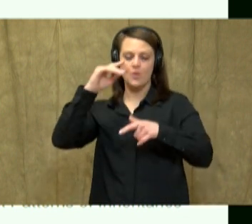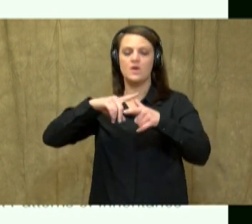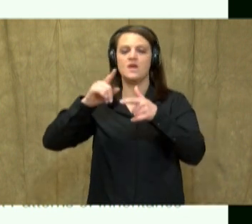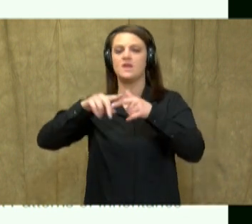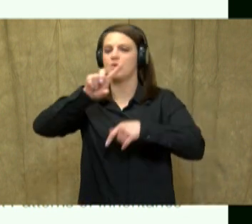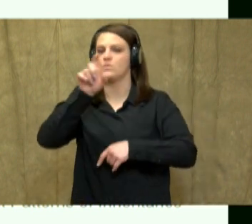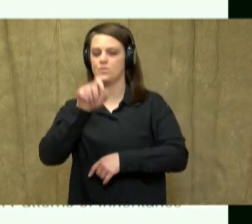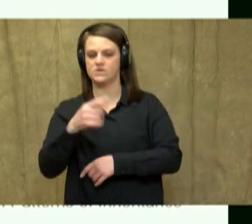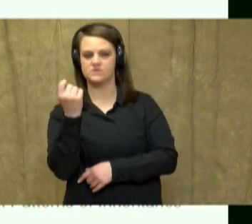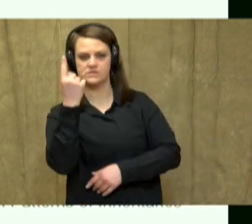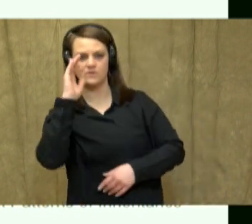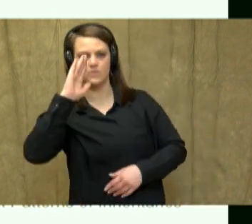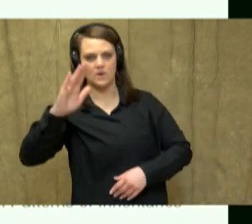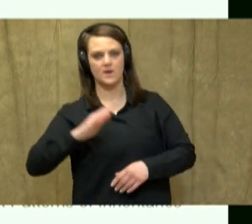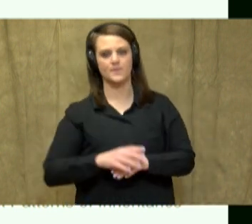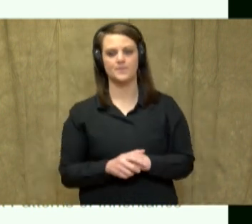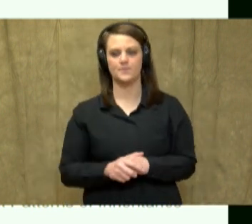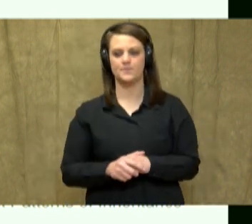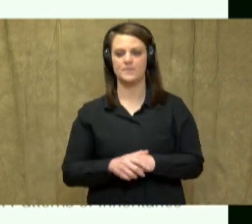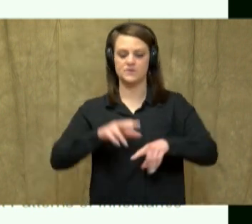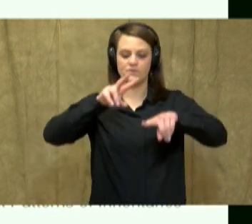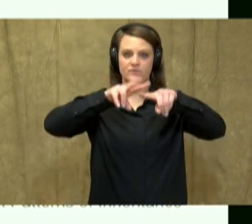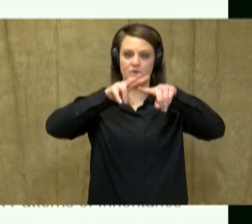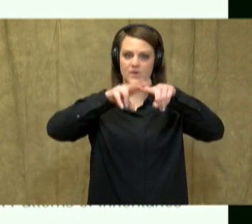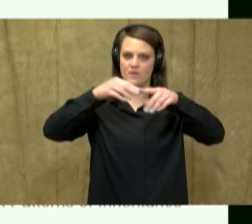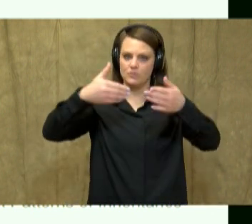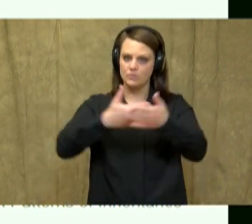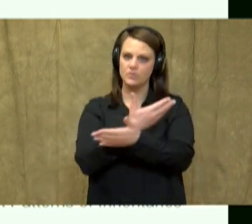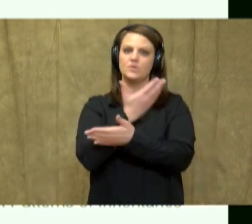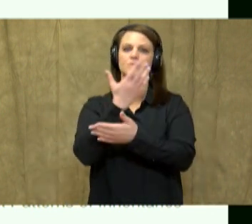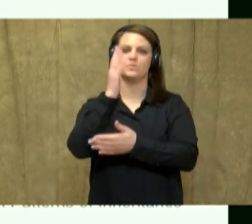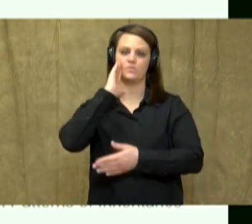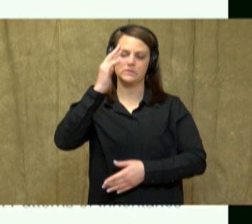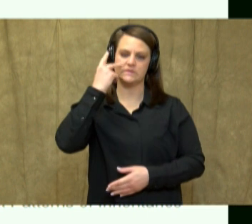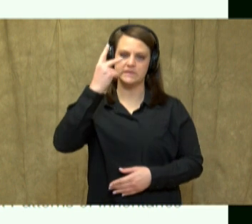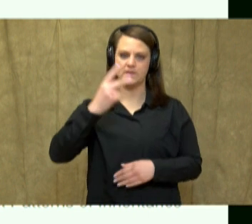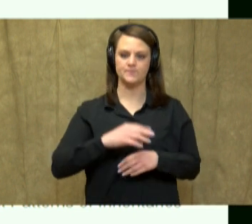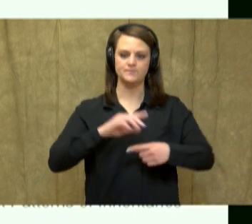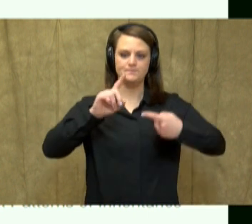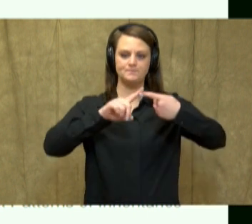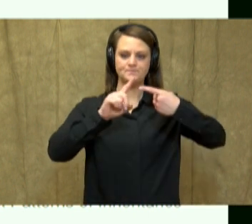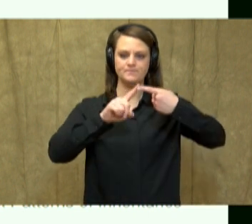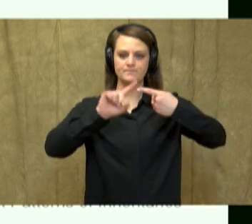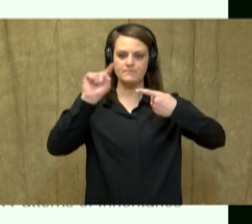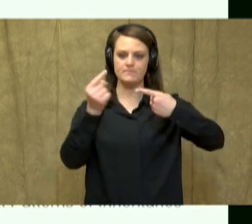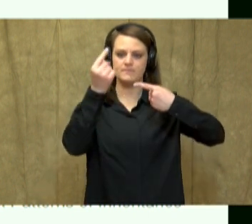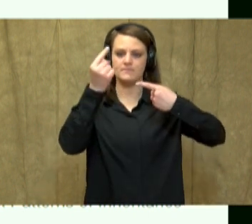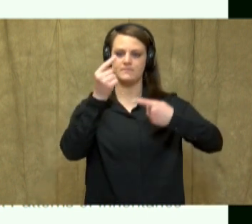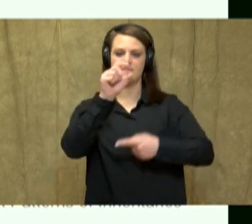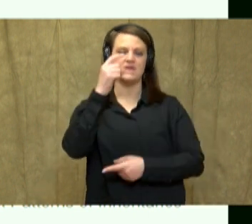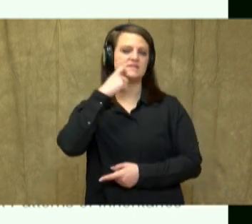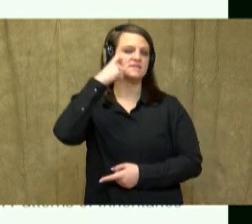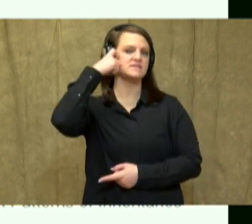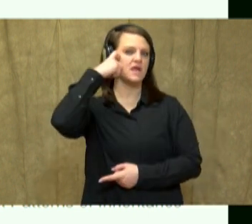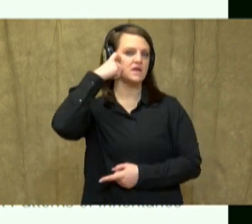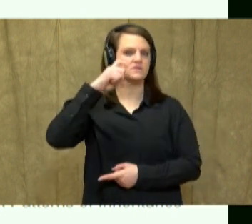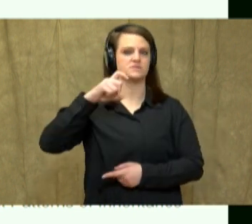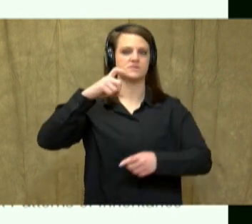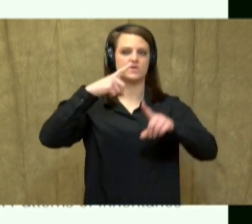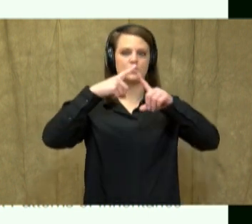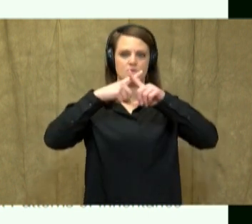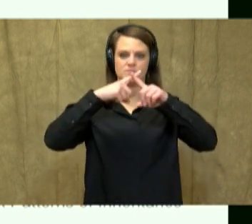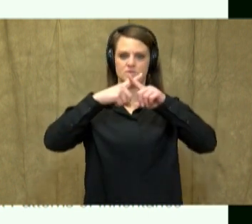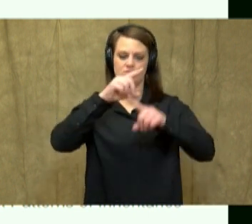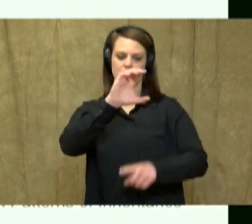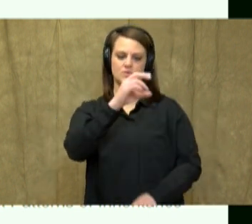you. So we've got a lot of terms we're going to introduce this week. And the first one is we're going to talk about sex chromosomes and sex-linked